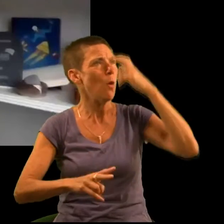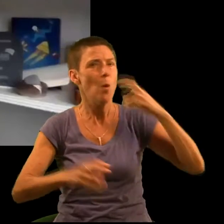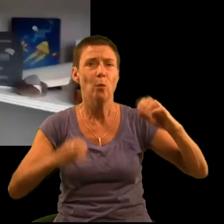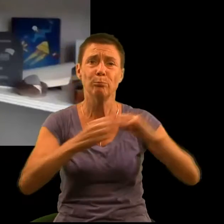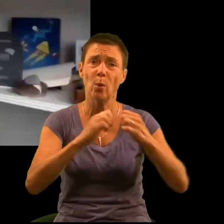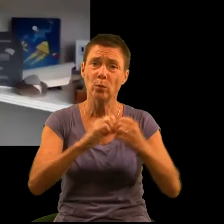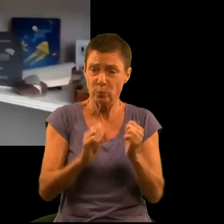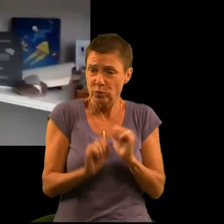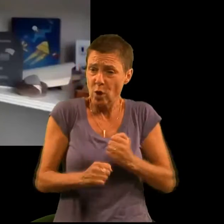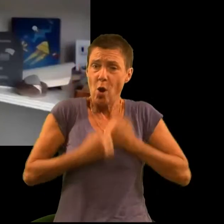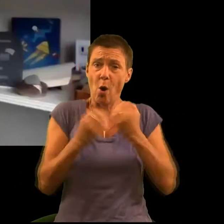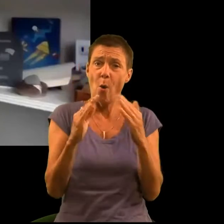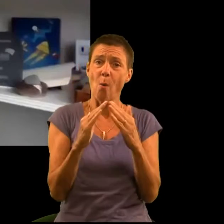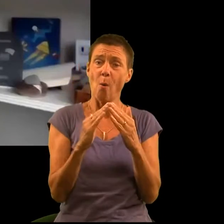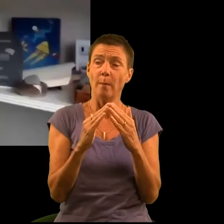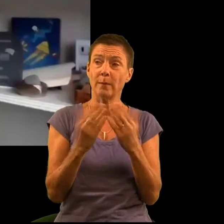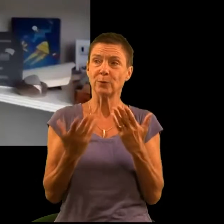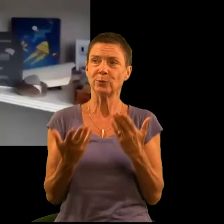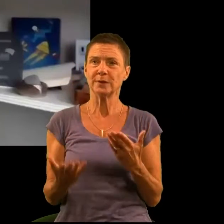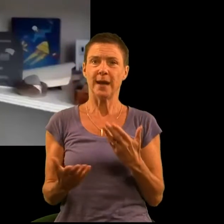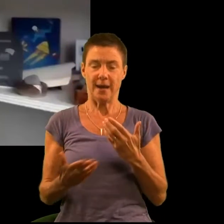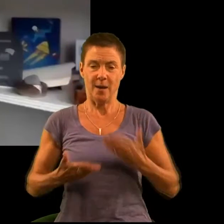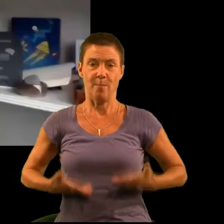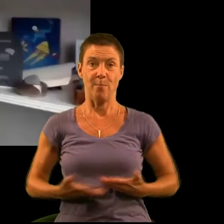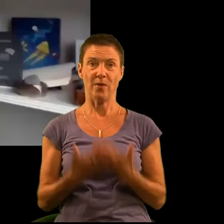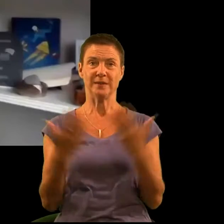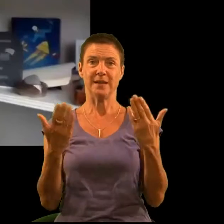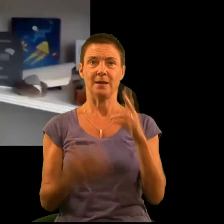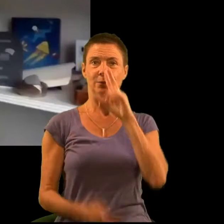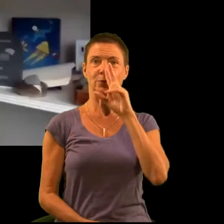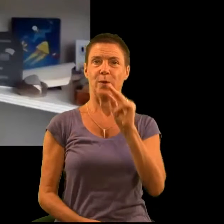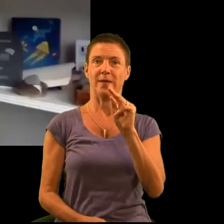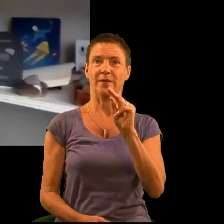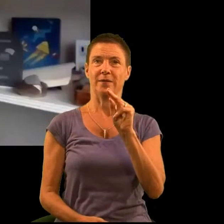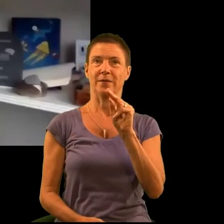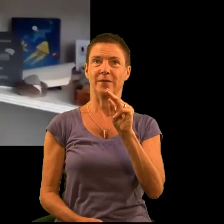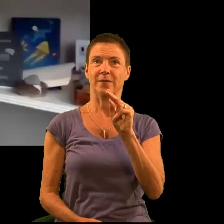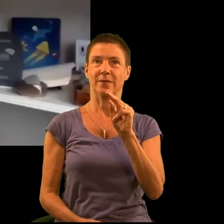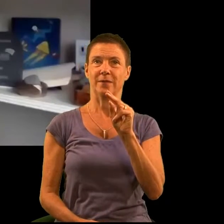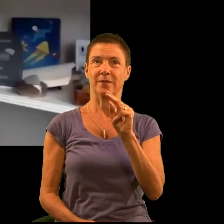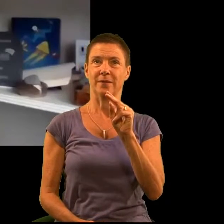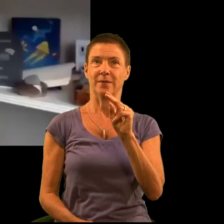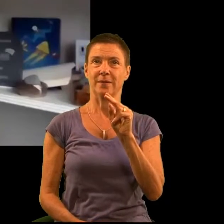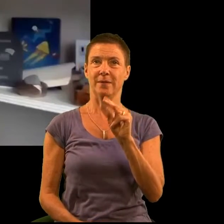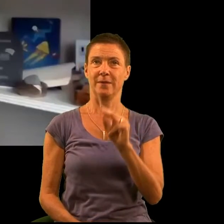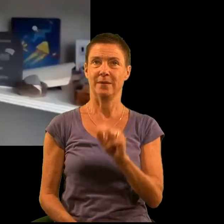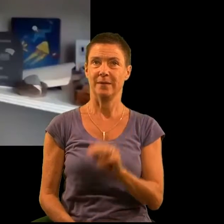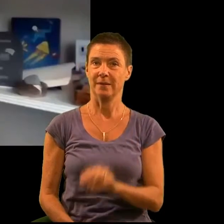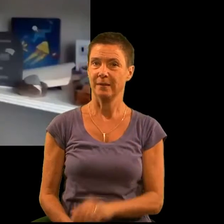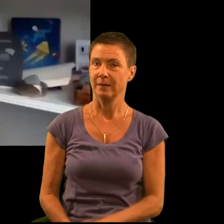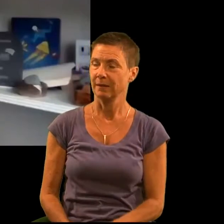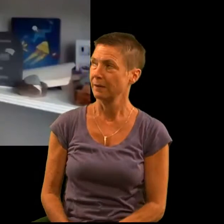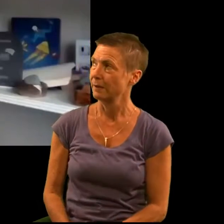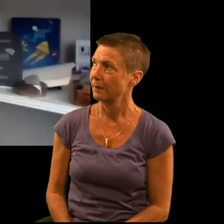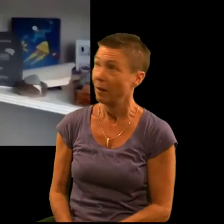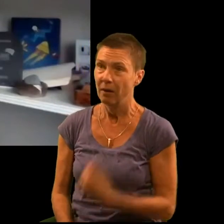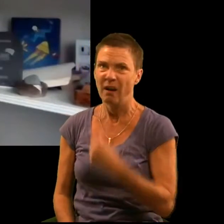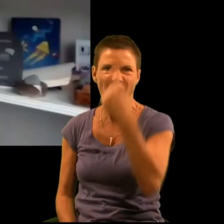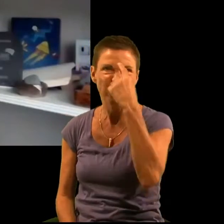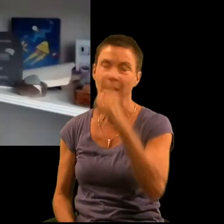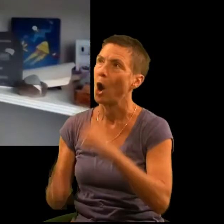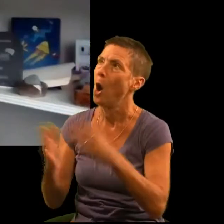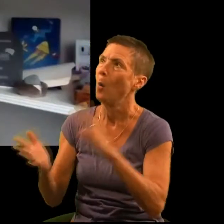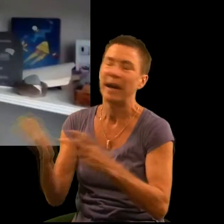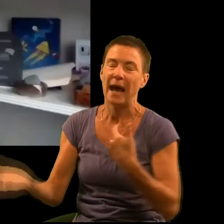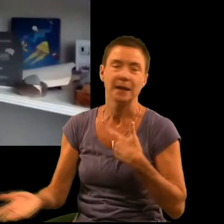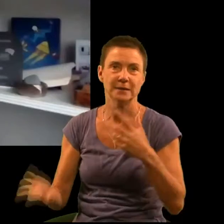home, and today was her 12th birthday. I think Owen has passed out with how great that